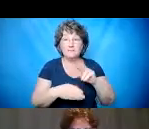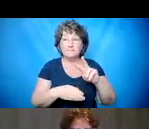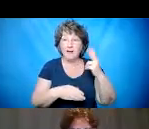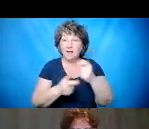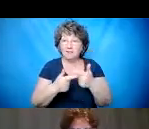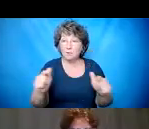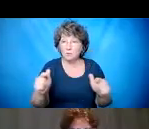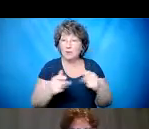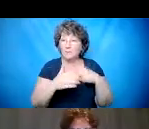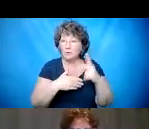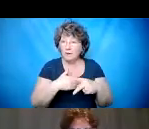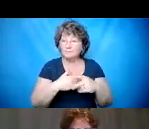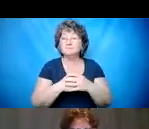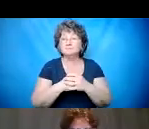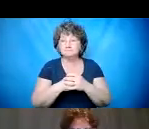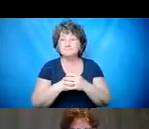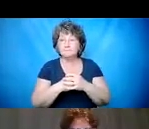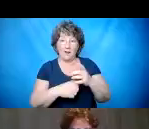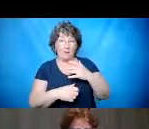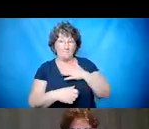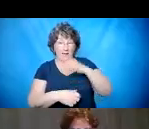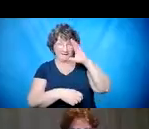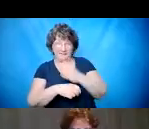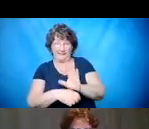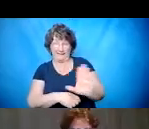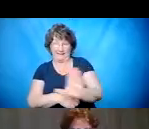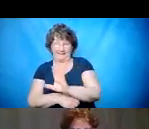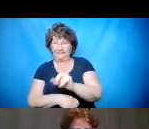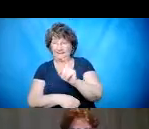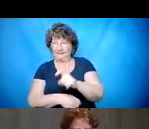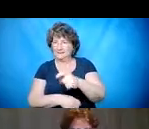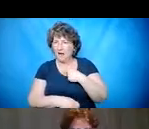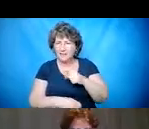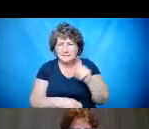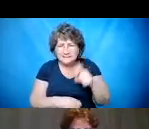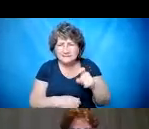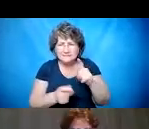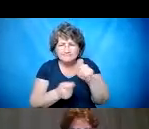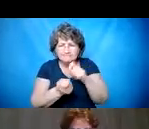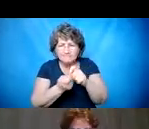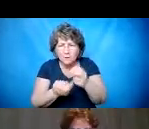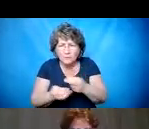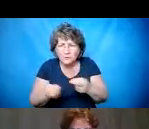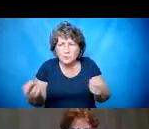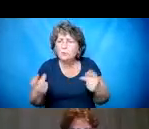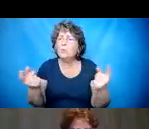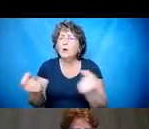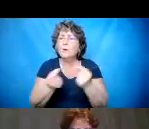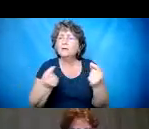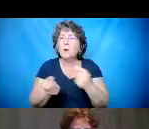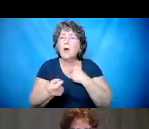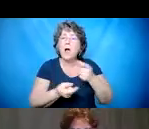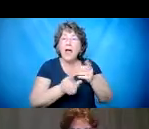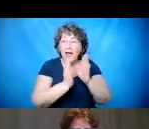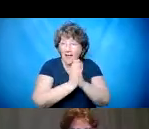for resources based on my son's needs, I do so by searching for assistance in Spanish.